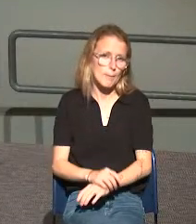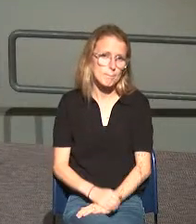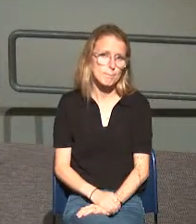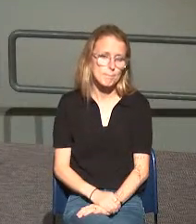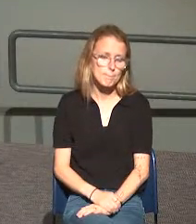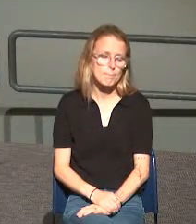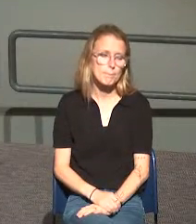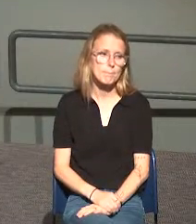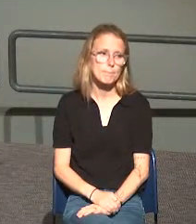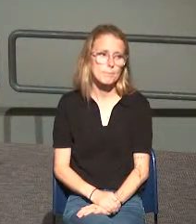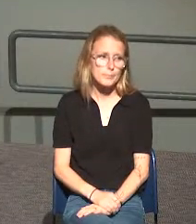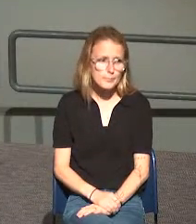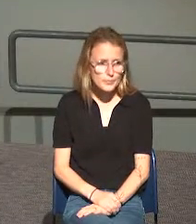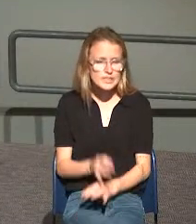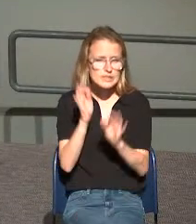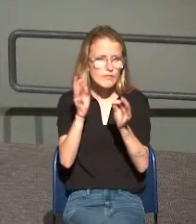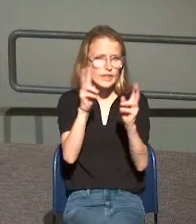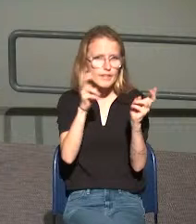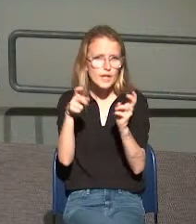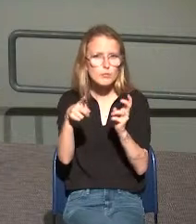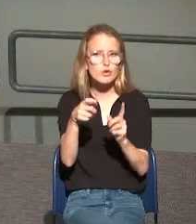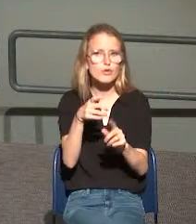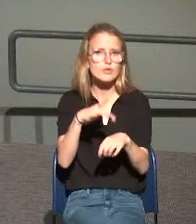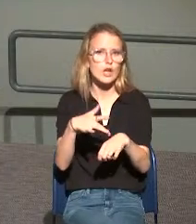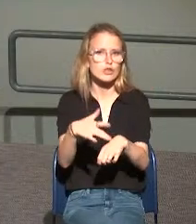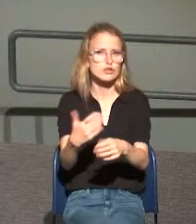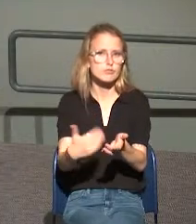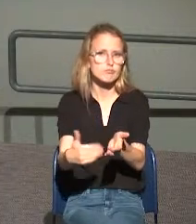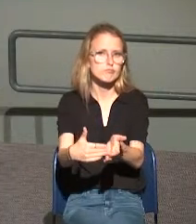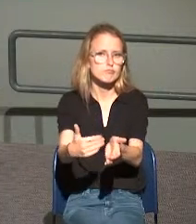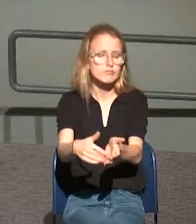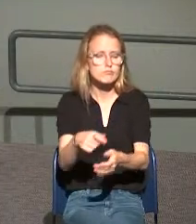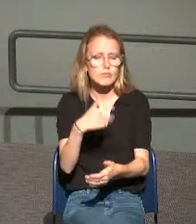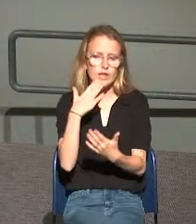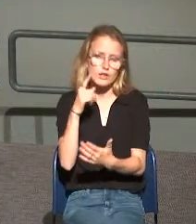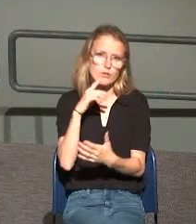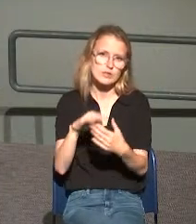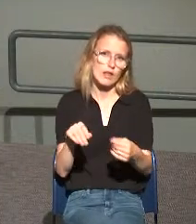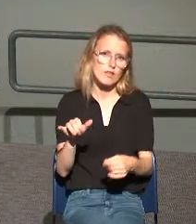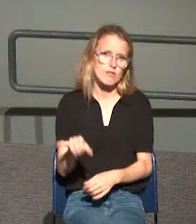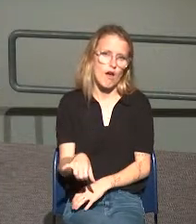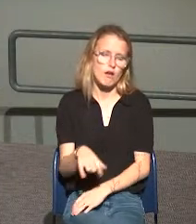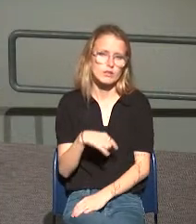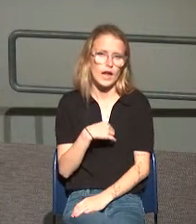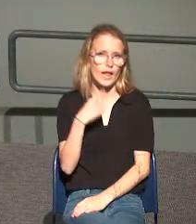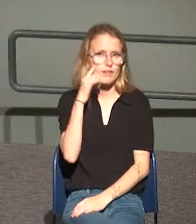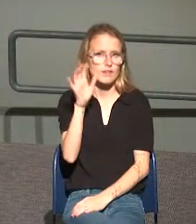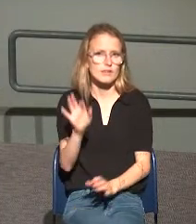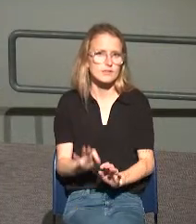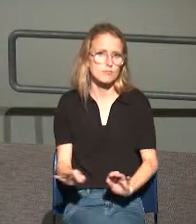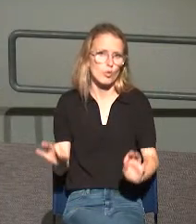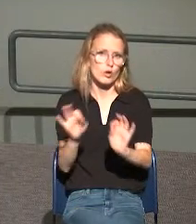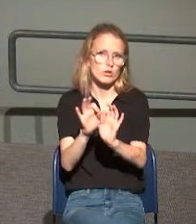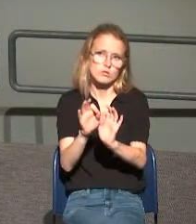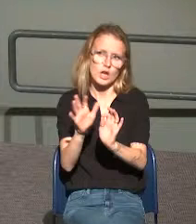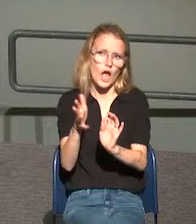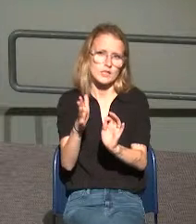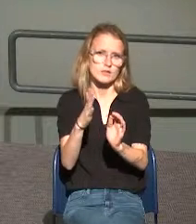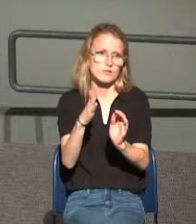that's definitely a theme that you've hit on here, and so I'm glad you said that. Thank you. That's really important, kind of across the